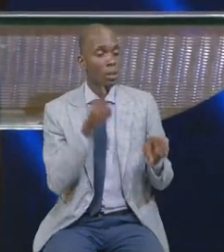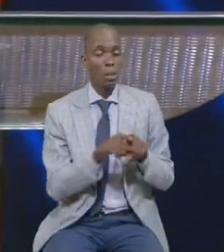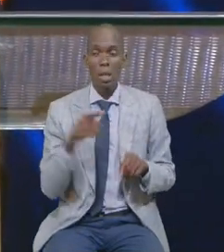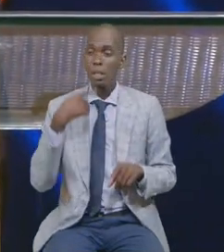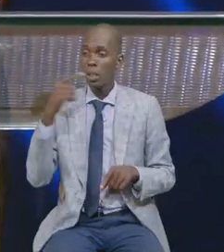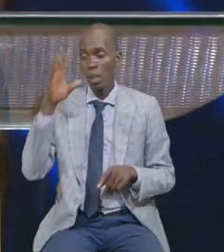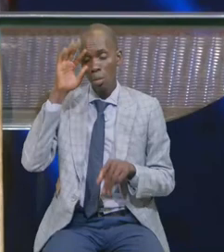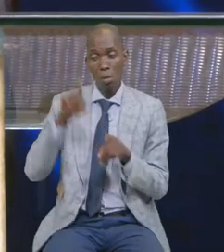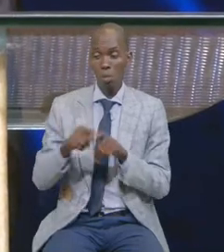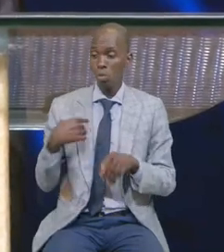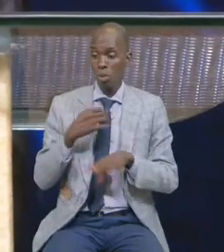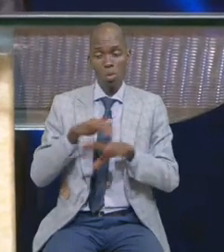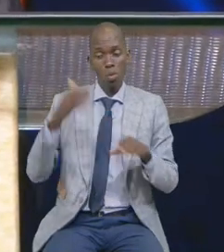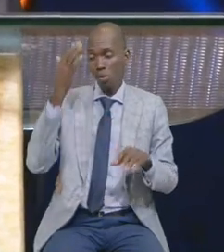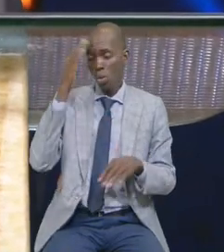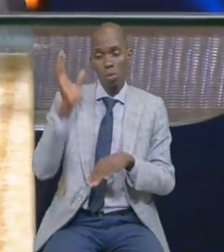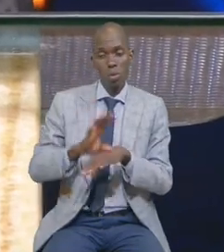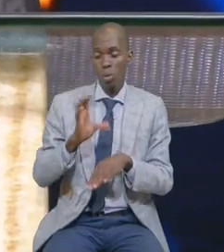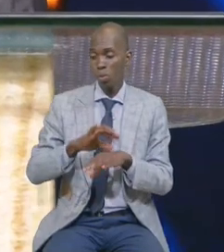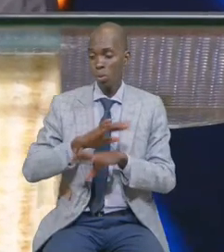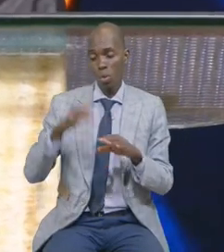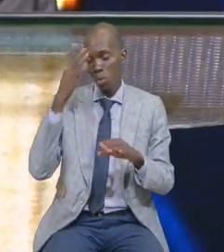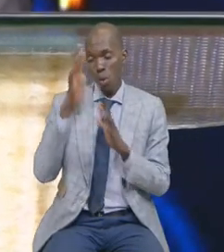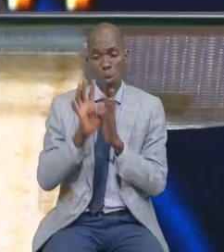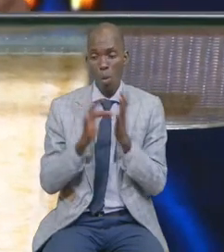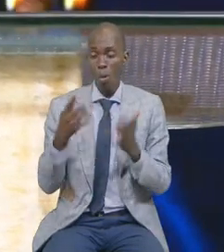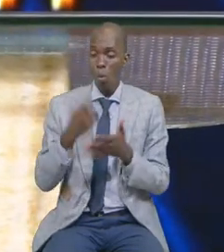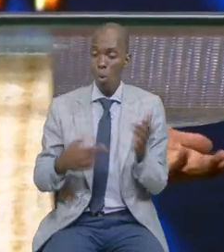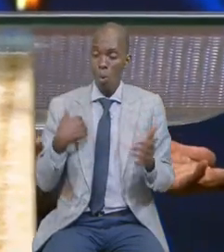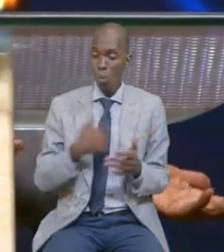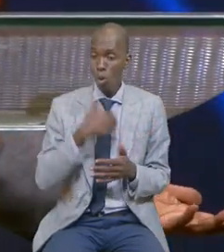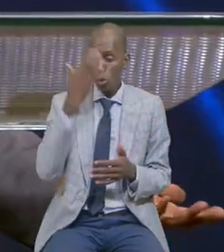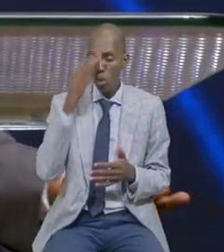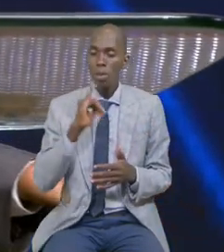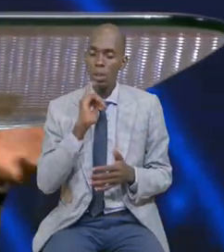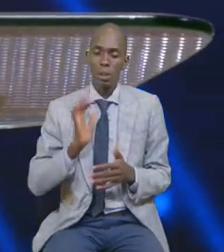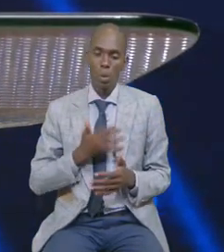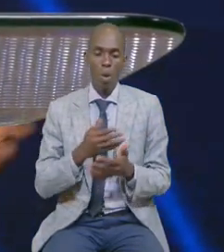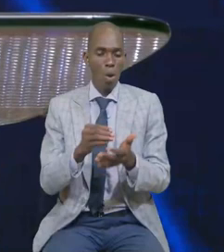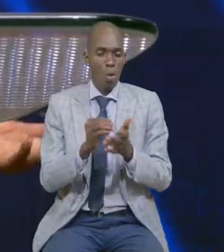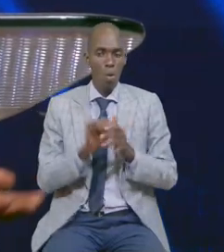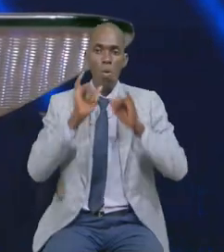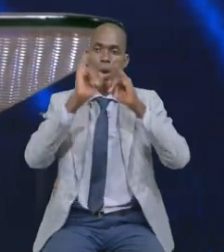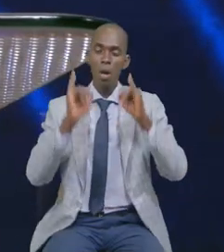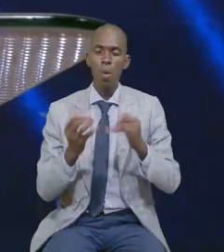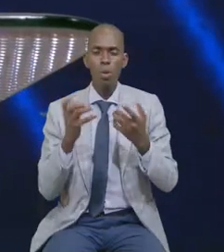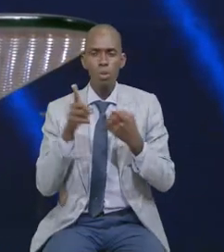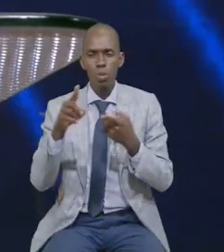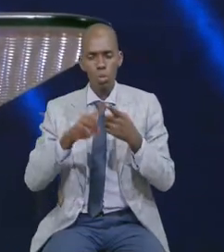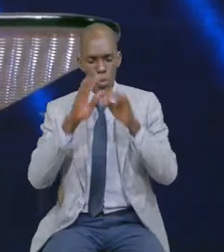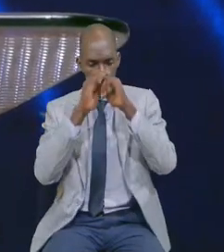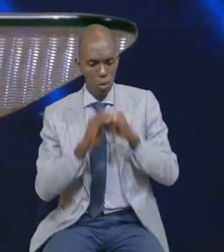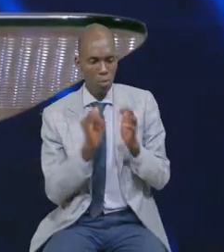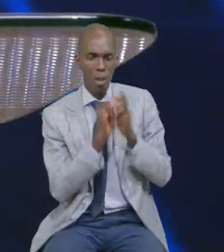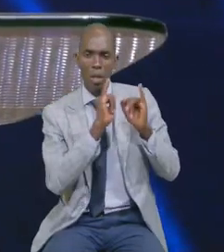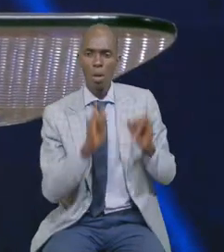not know Bible, what we know is their idol, and they want you to worship idol, and they want you to contribute something, you